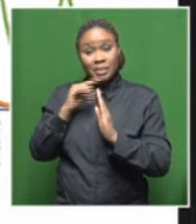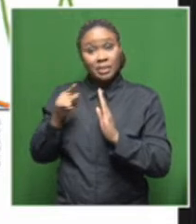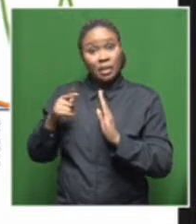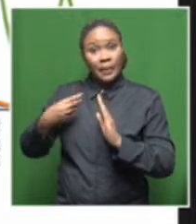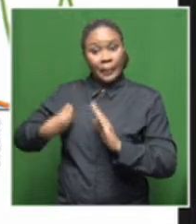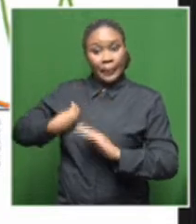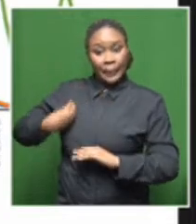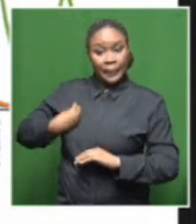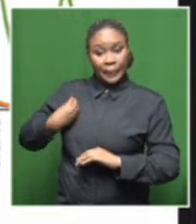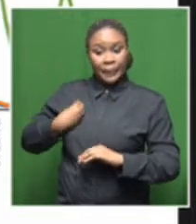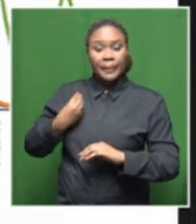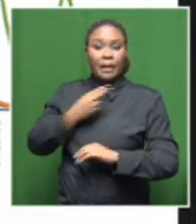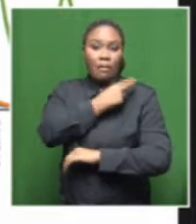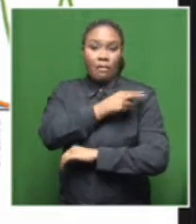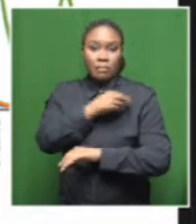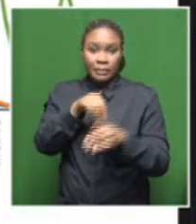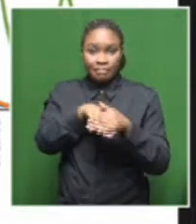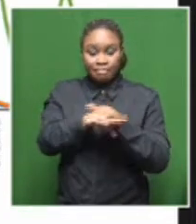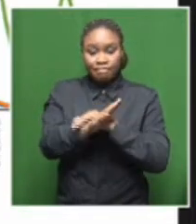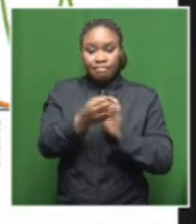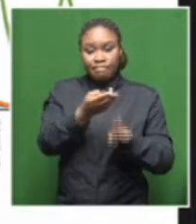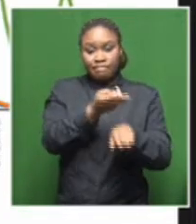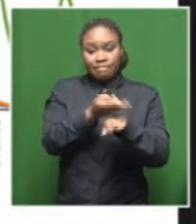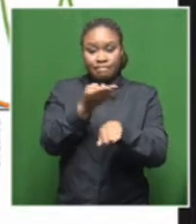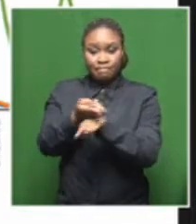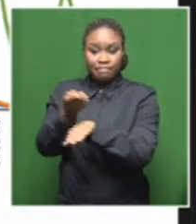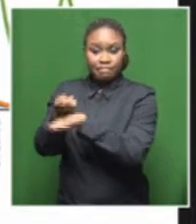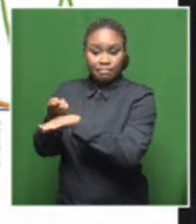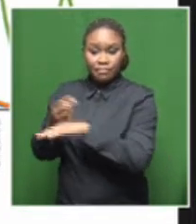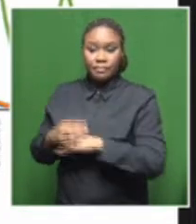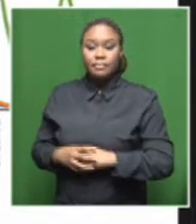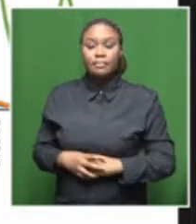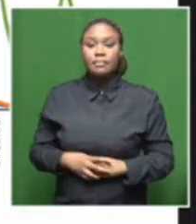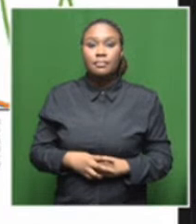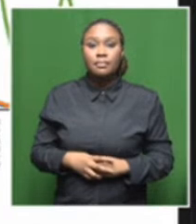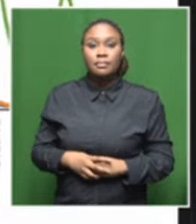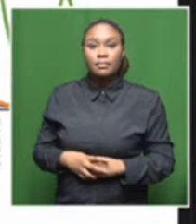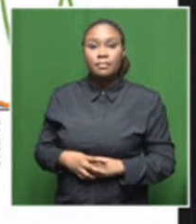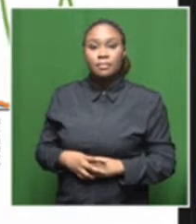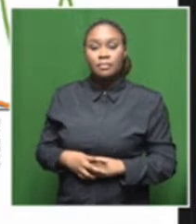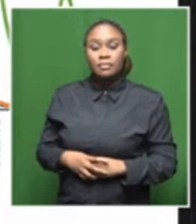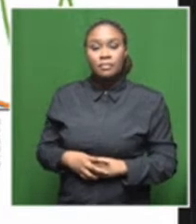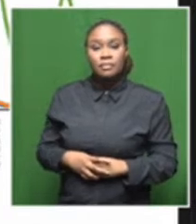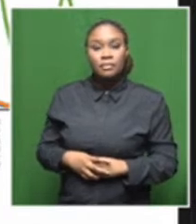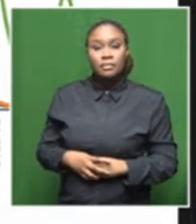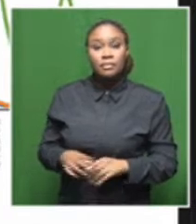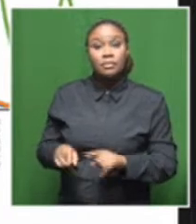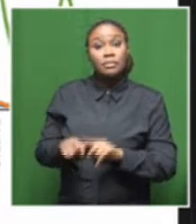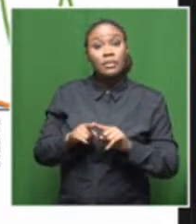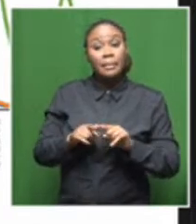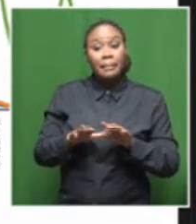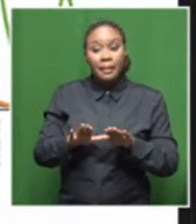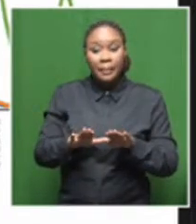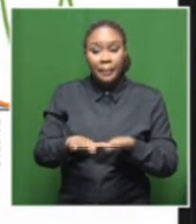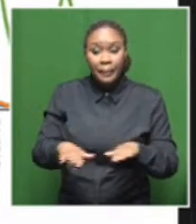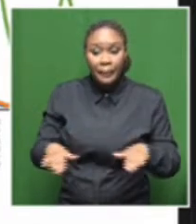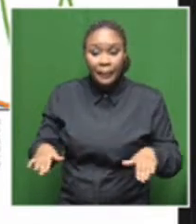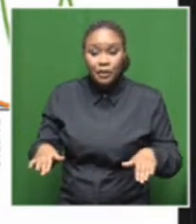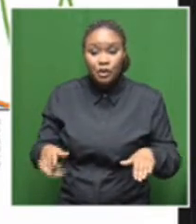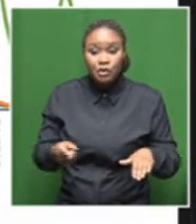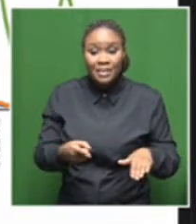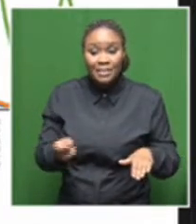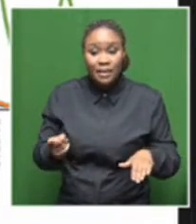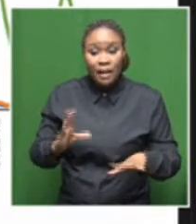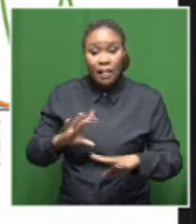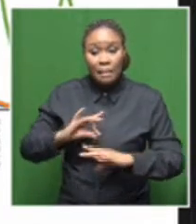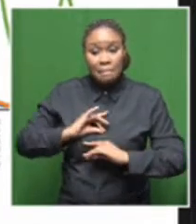people. And I know a lot has been said about, the increased admissions in the pediatric population, but on the right, just to